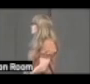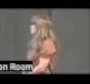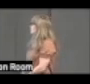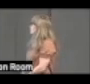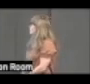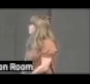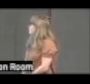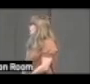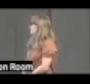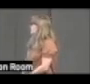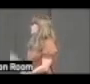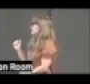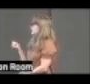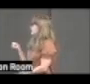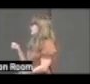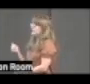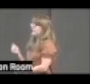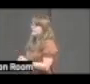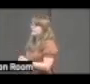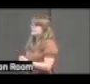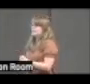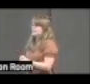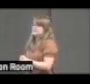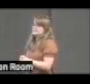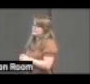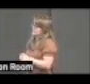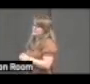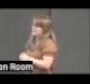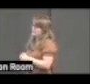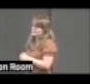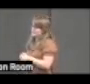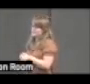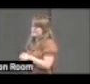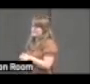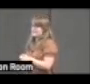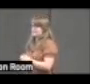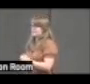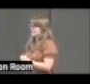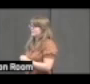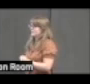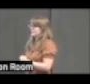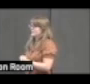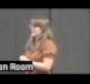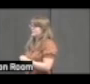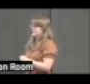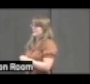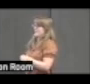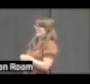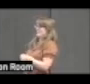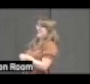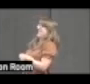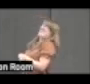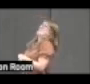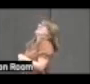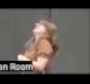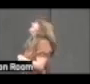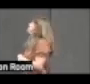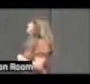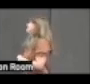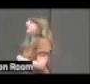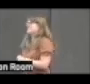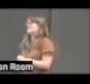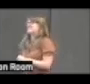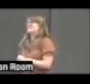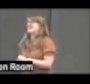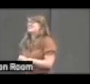results. So I did this on pygmy rabbits. It didn't get nearly as much national attention as the pandas did once